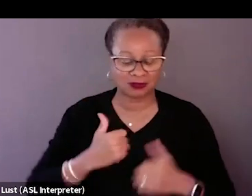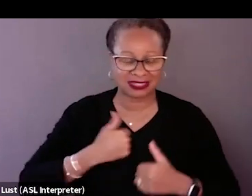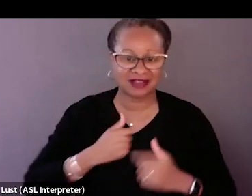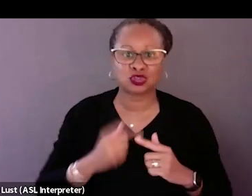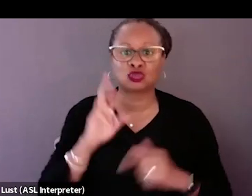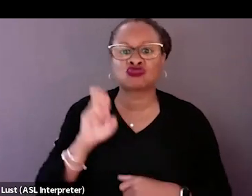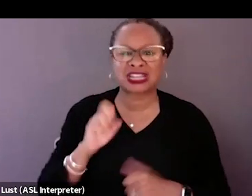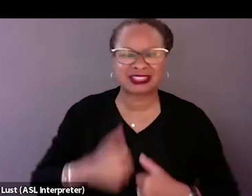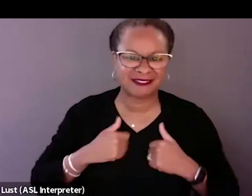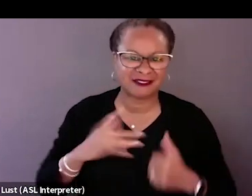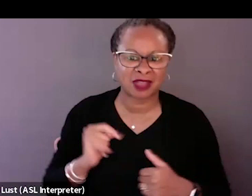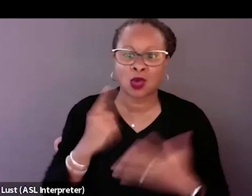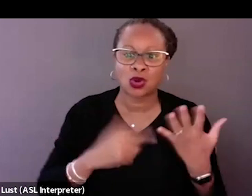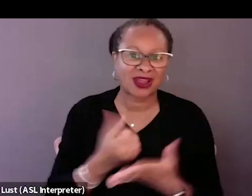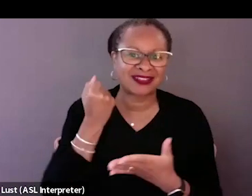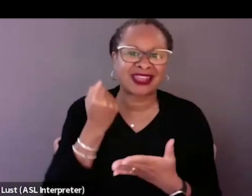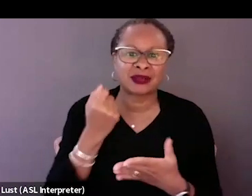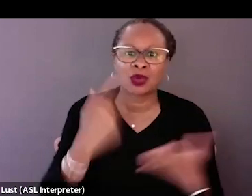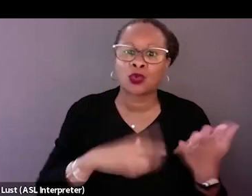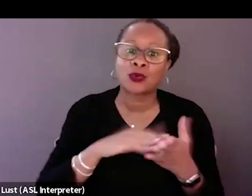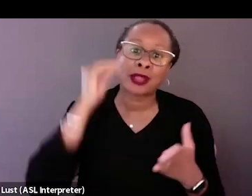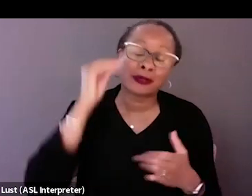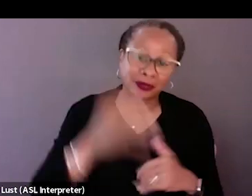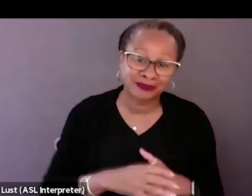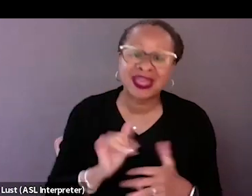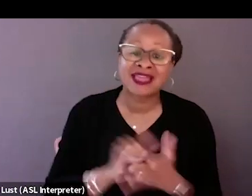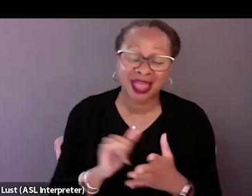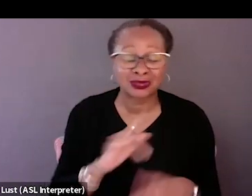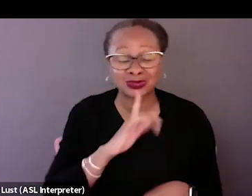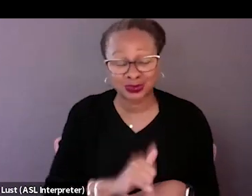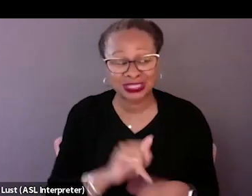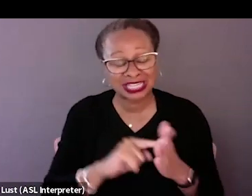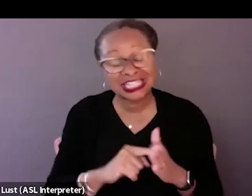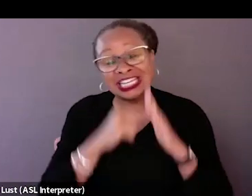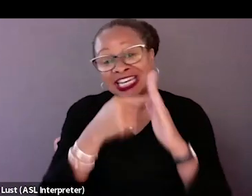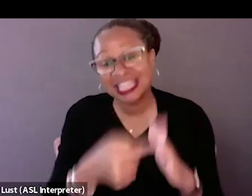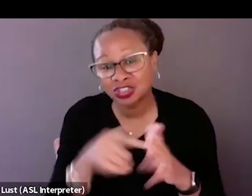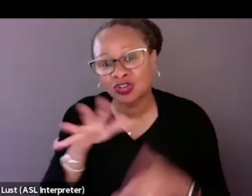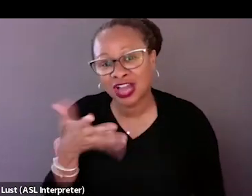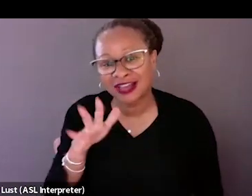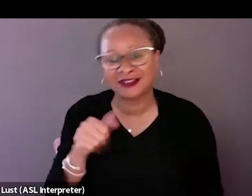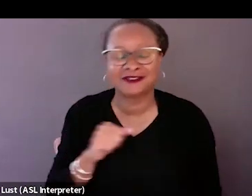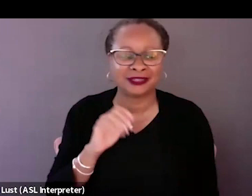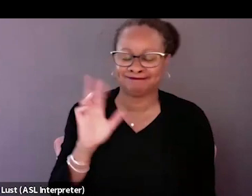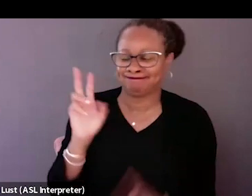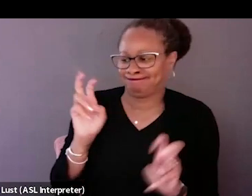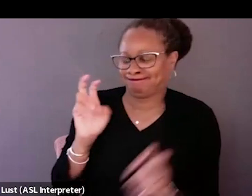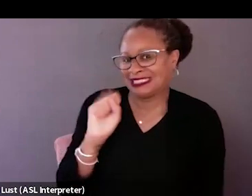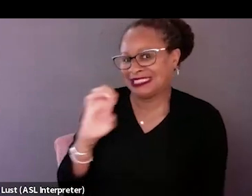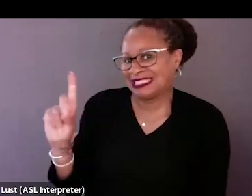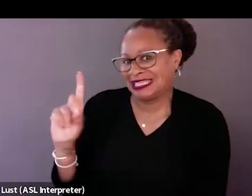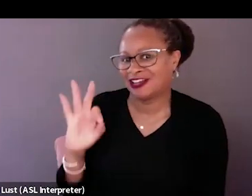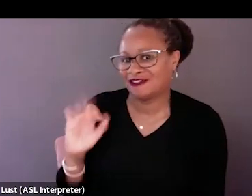I gain? What might I learn? So that was the real initial kind of seed of it all, and it